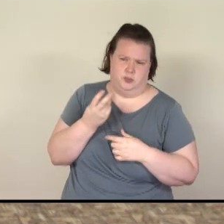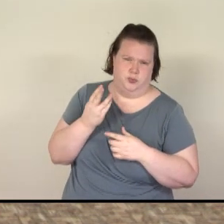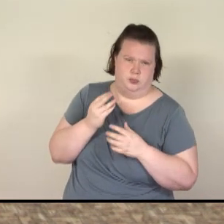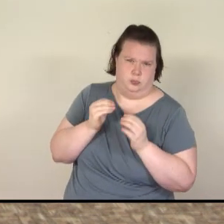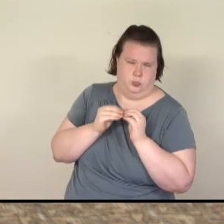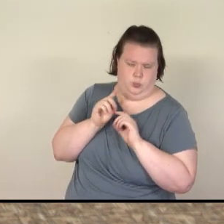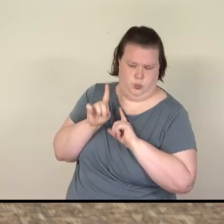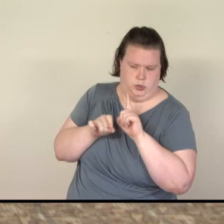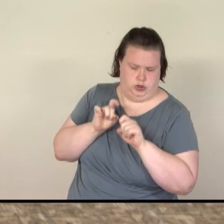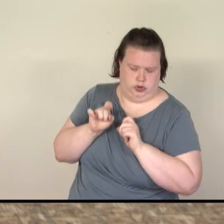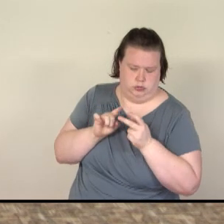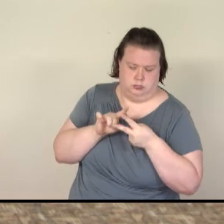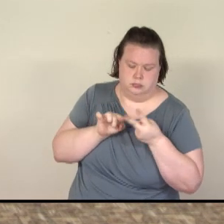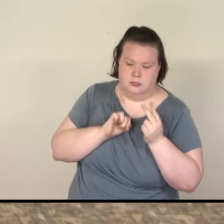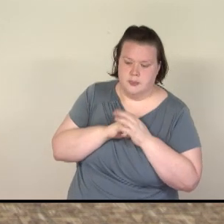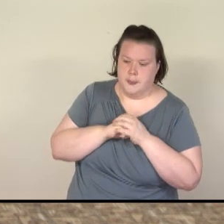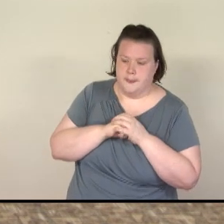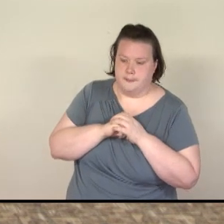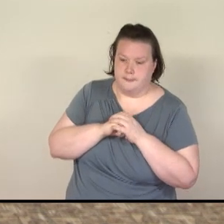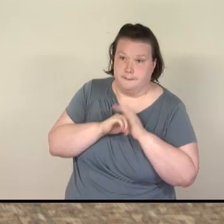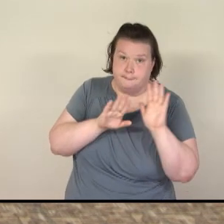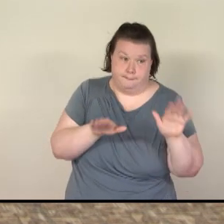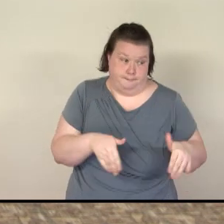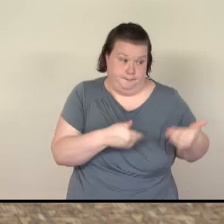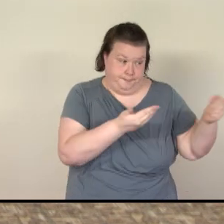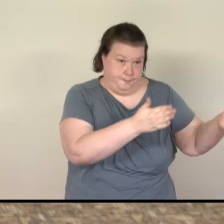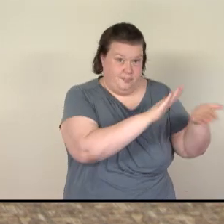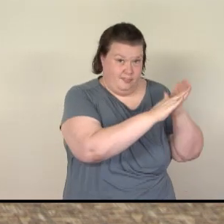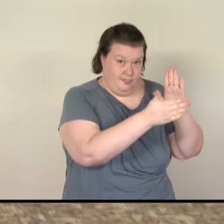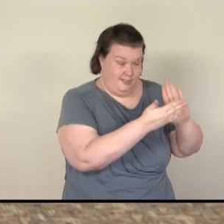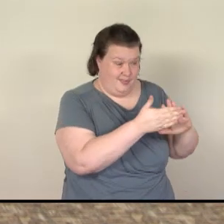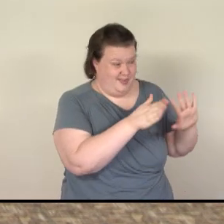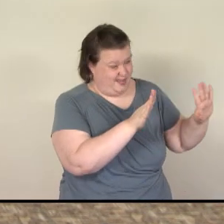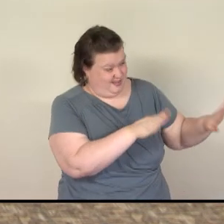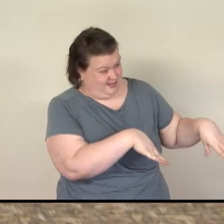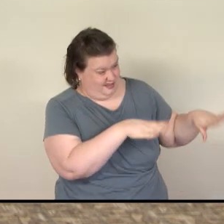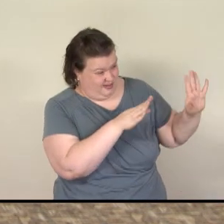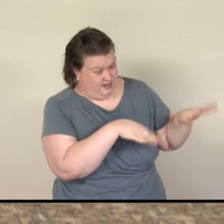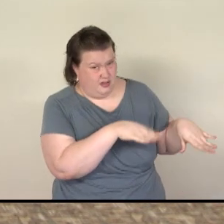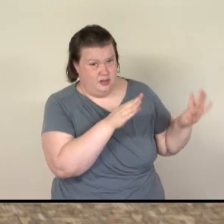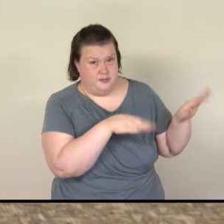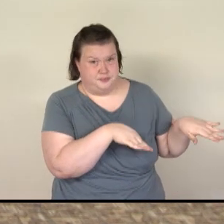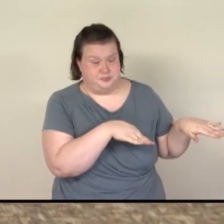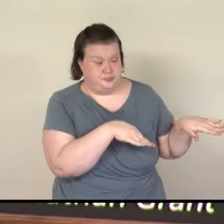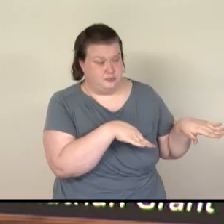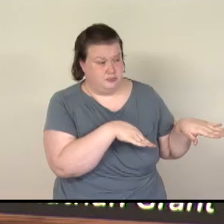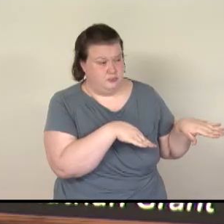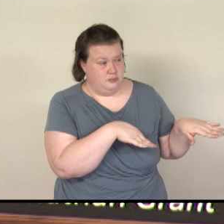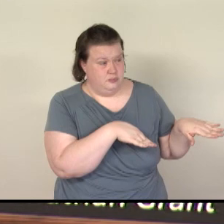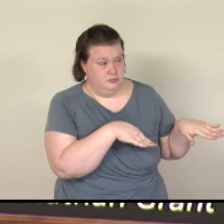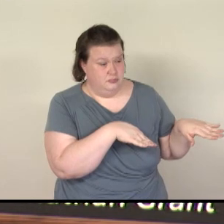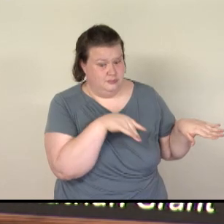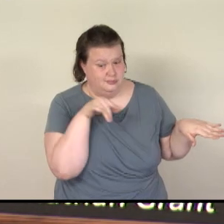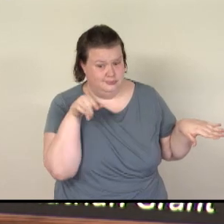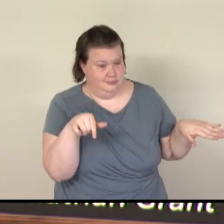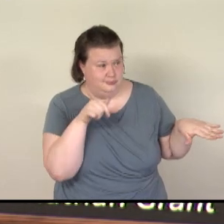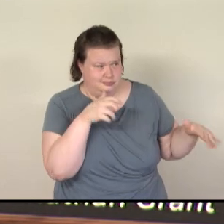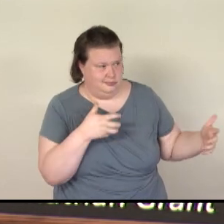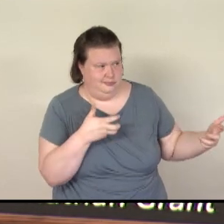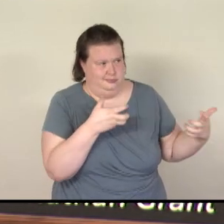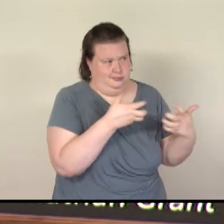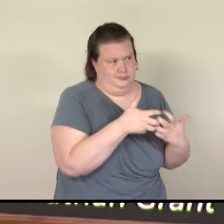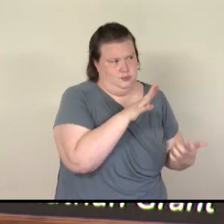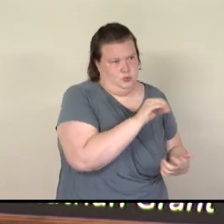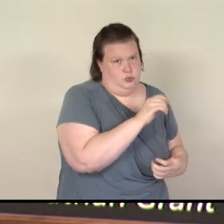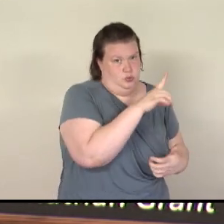let. So when we took it to the city and we said, hey, this is not in line with your code per your